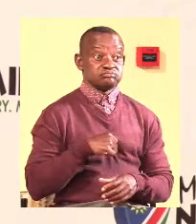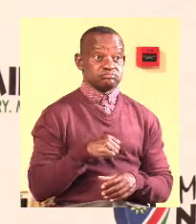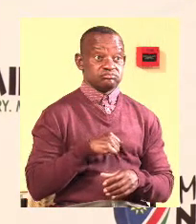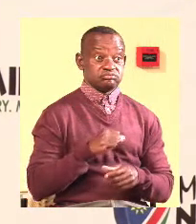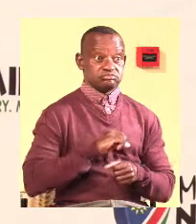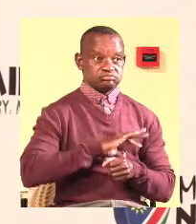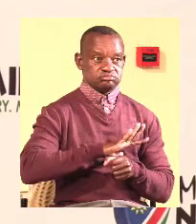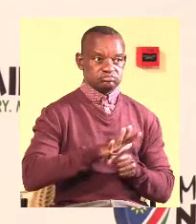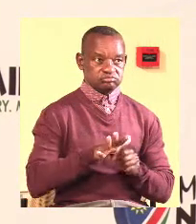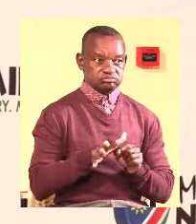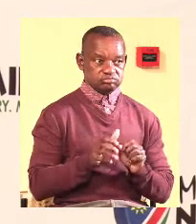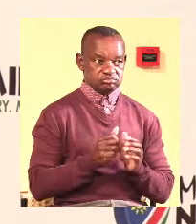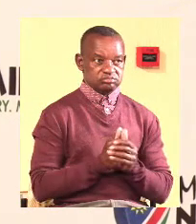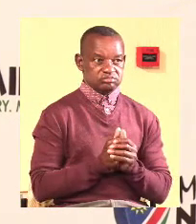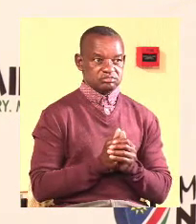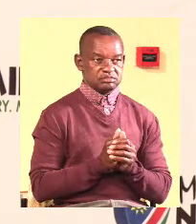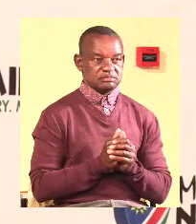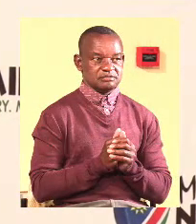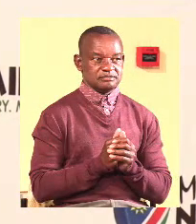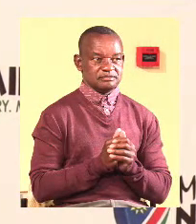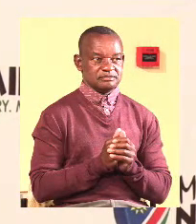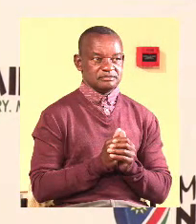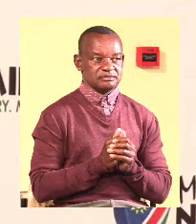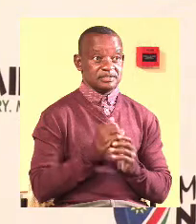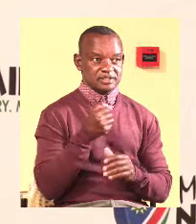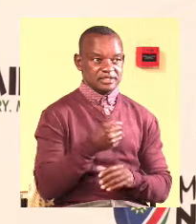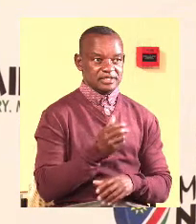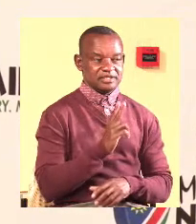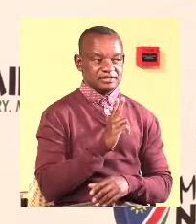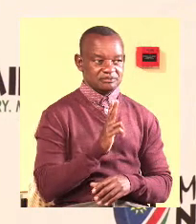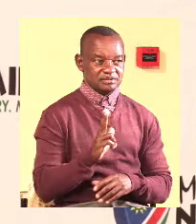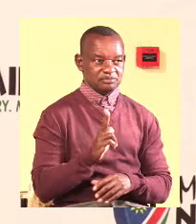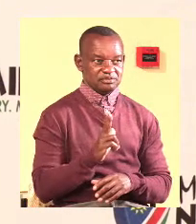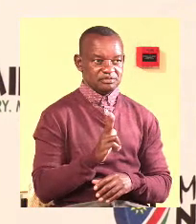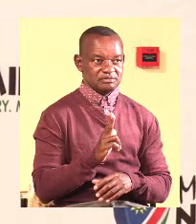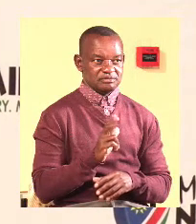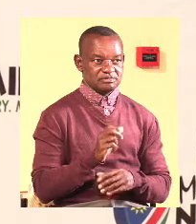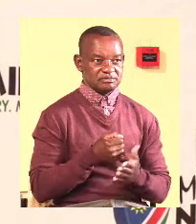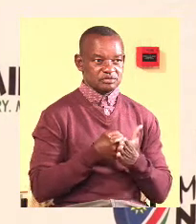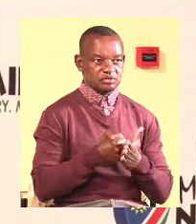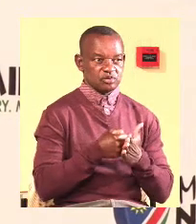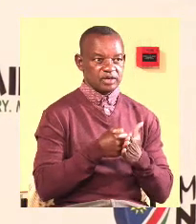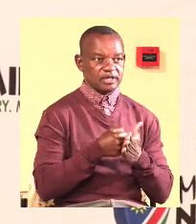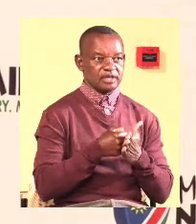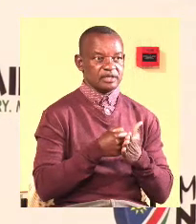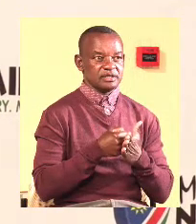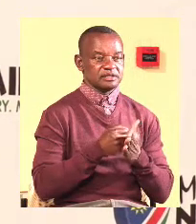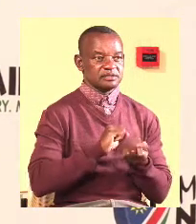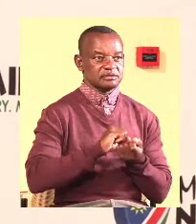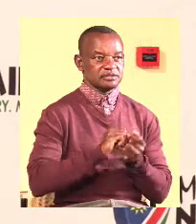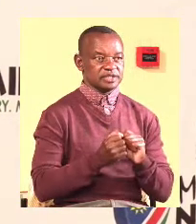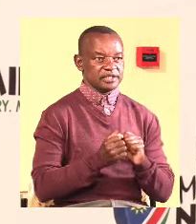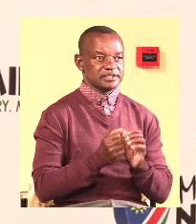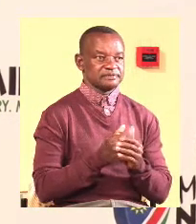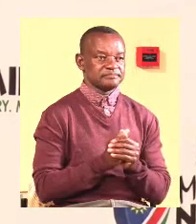will adhere or try also to demand change. It's all about behavioral